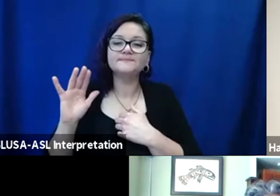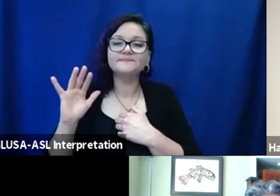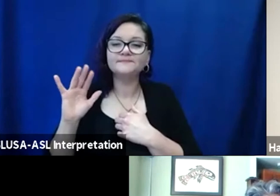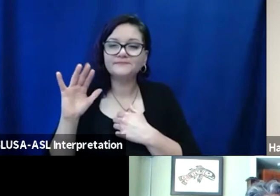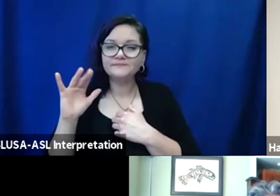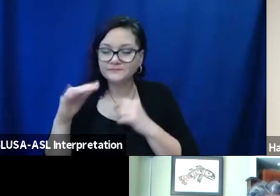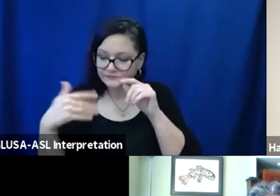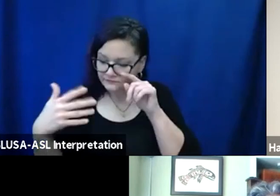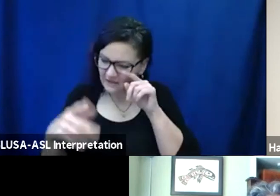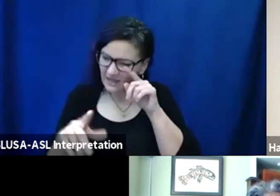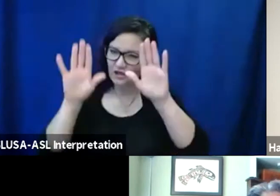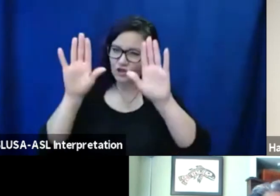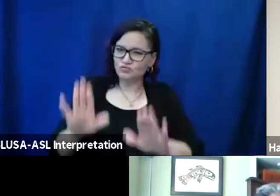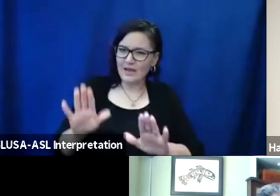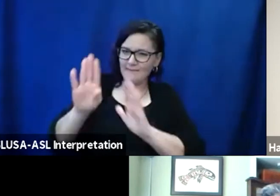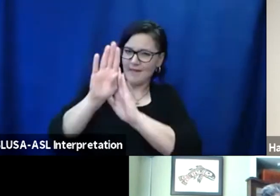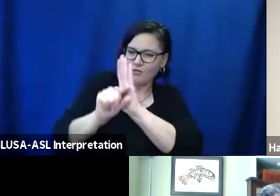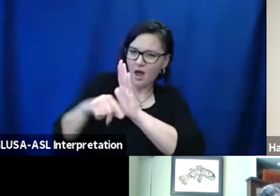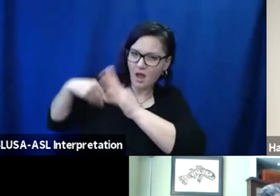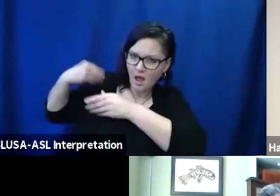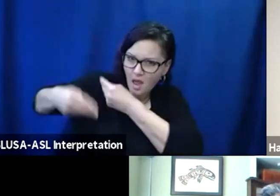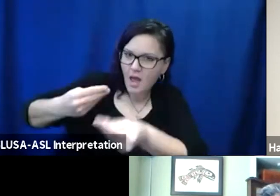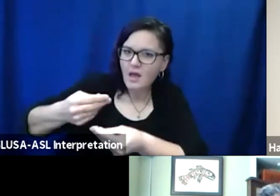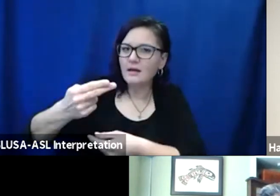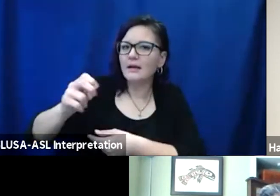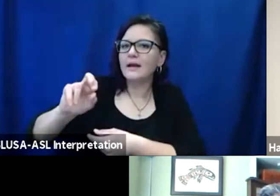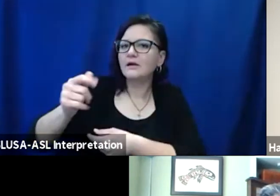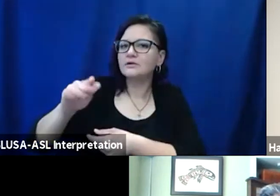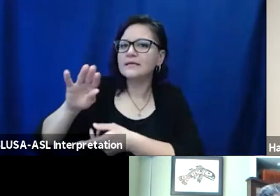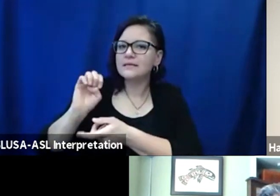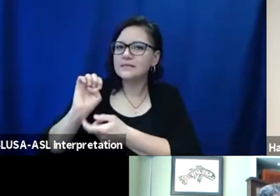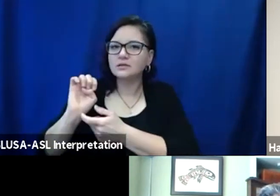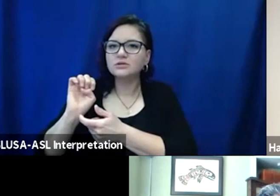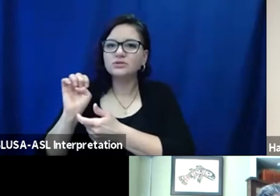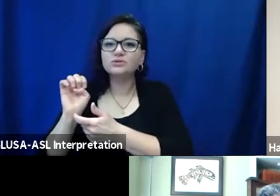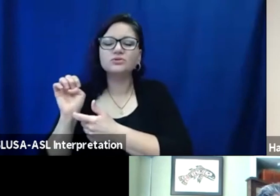a great heritage background that they may be able to